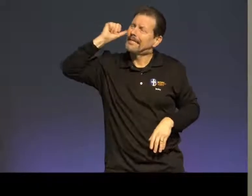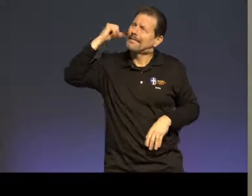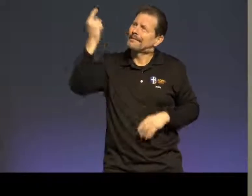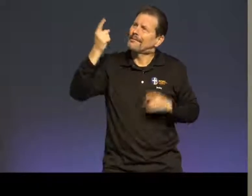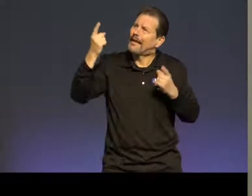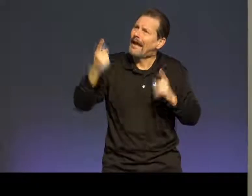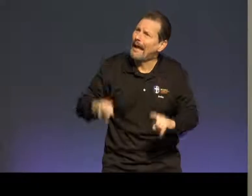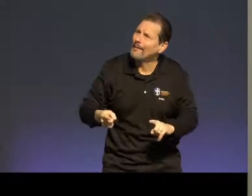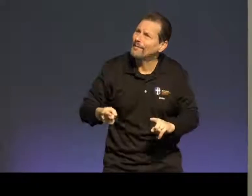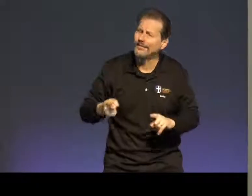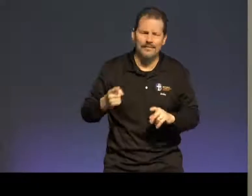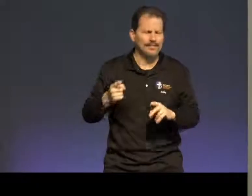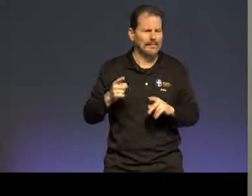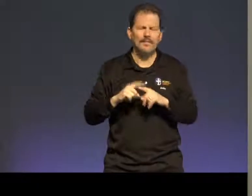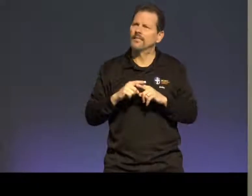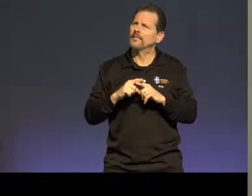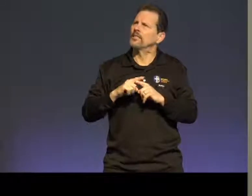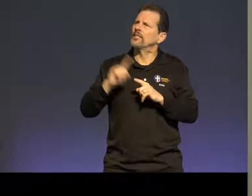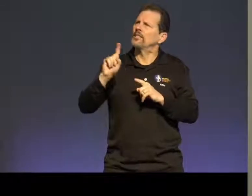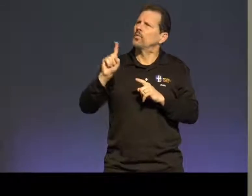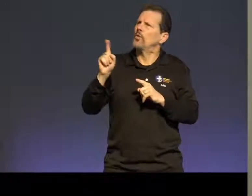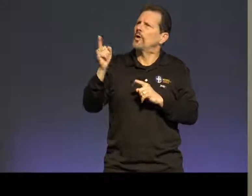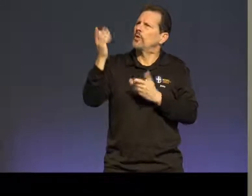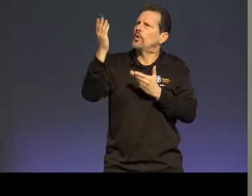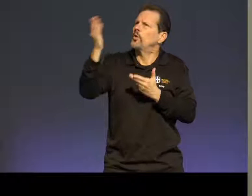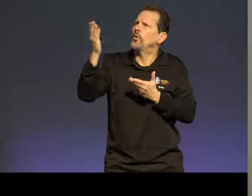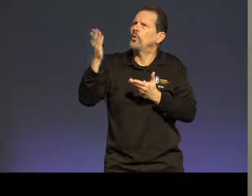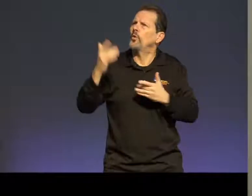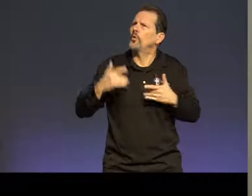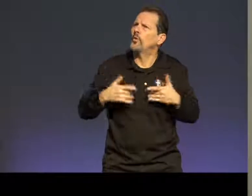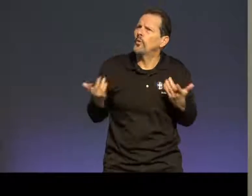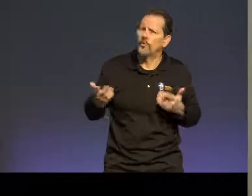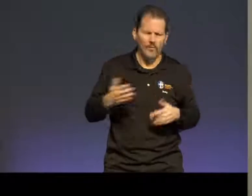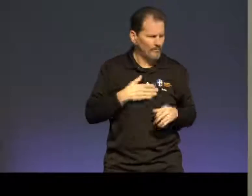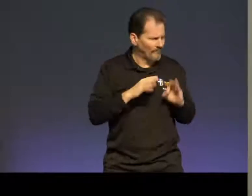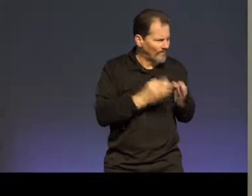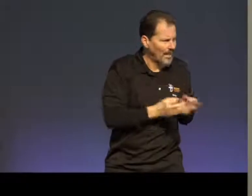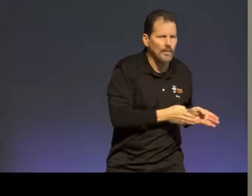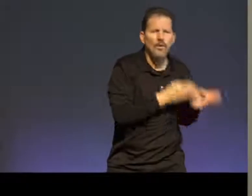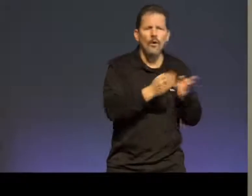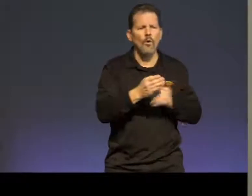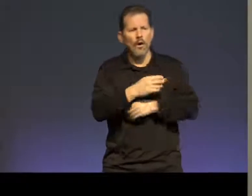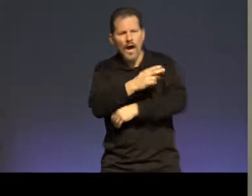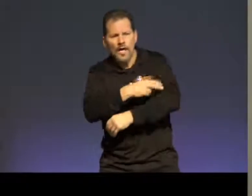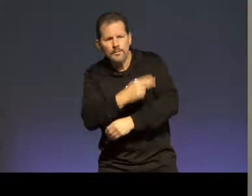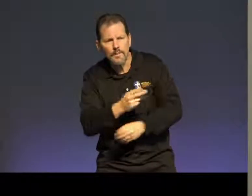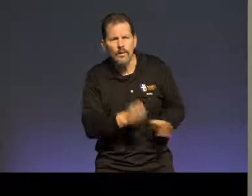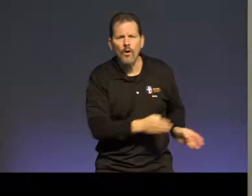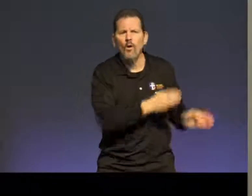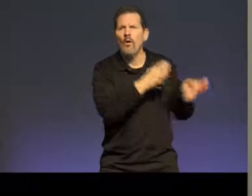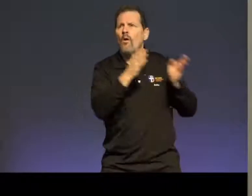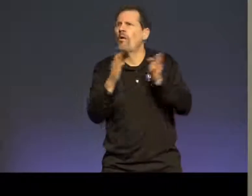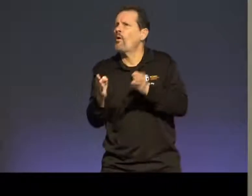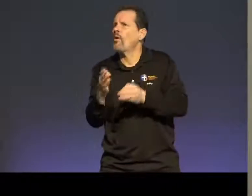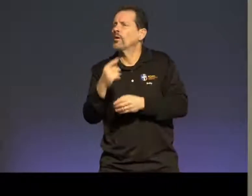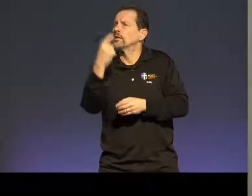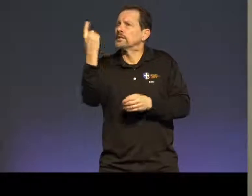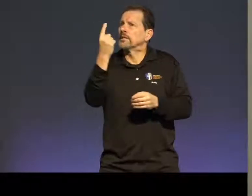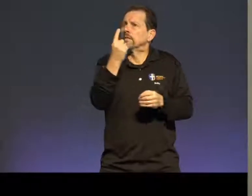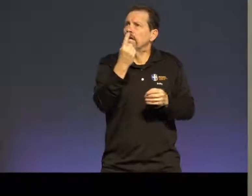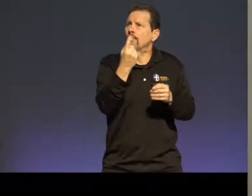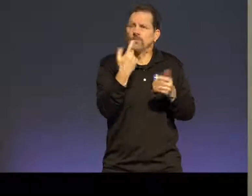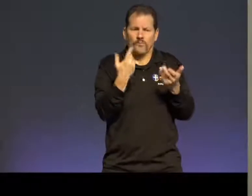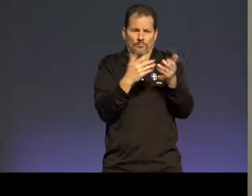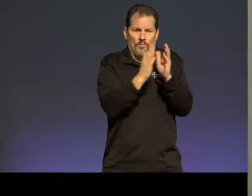yesterday. When someone else is in the hospital, I was looking for you yesterday. This morning before I came down the stairs, I saw a prayer request from someone in the hospital that